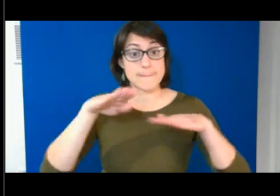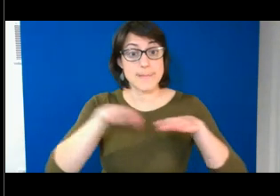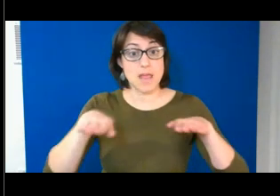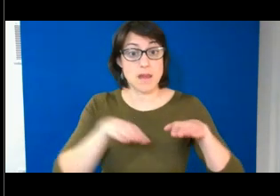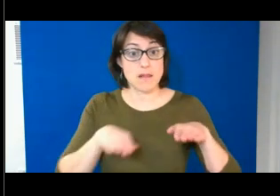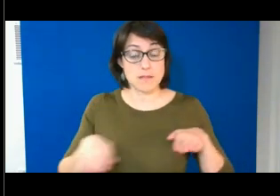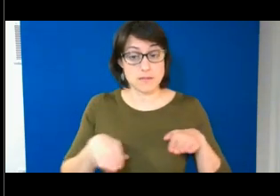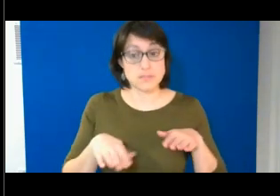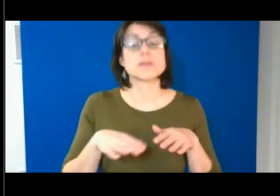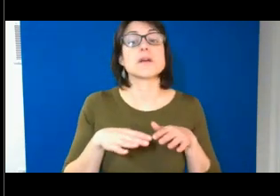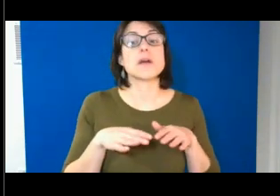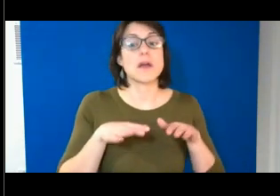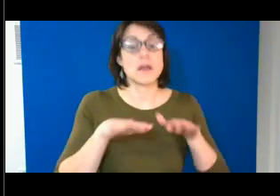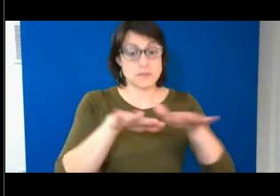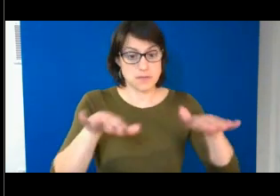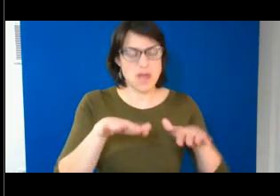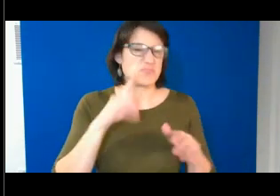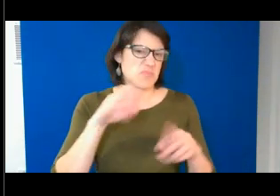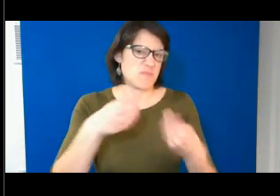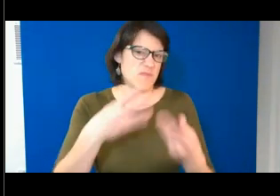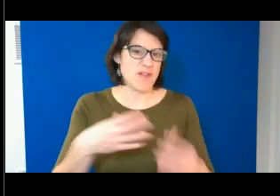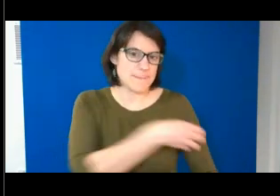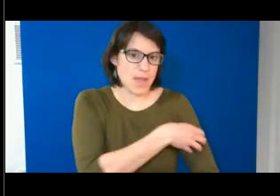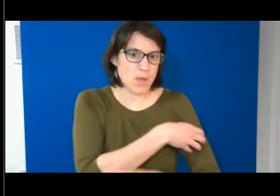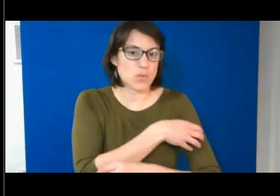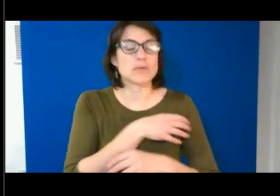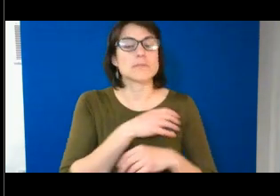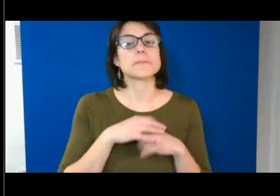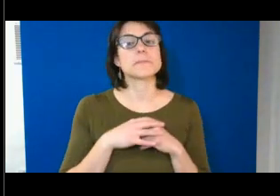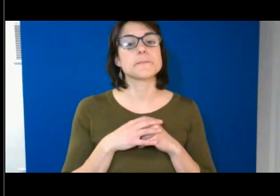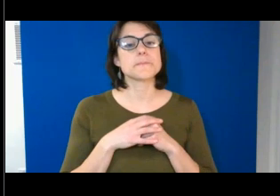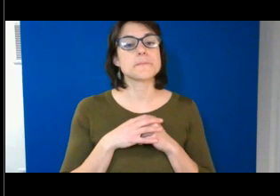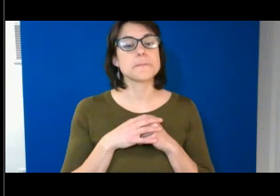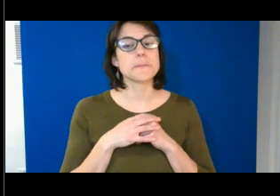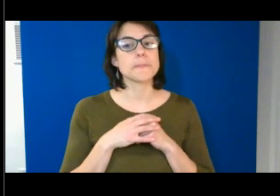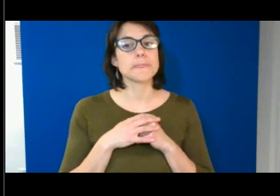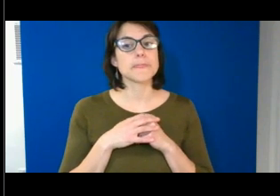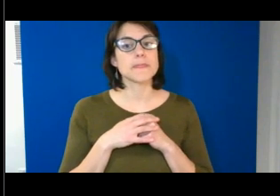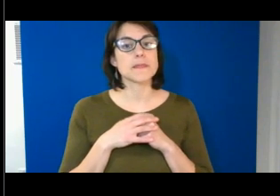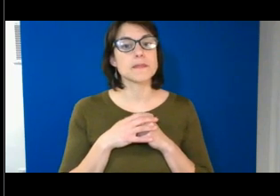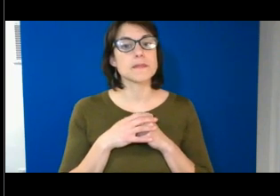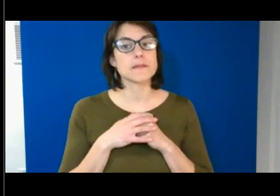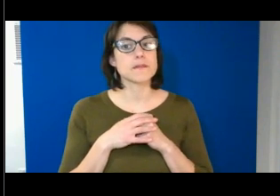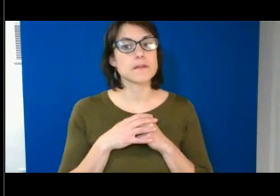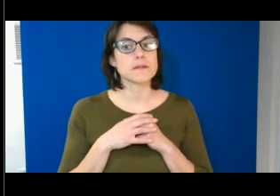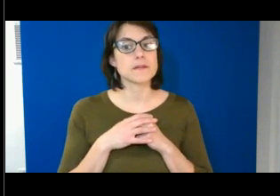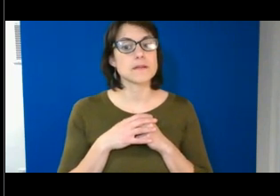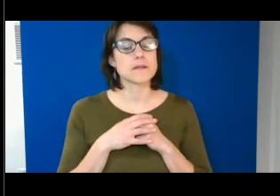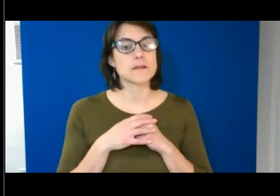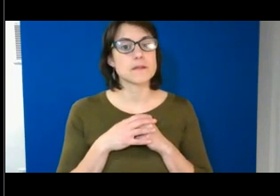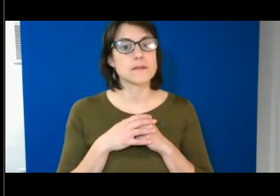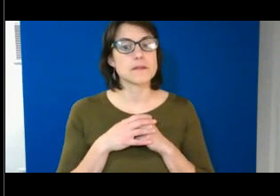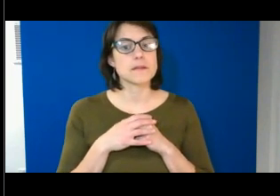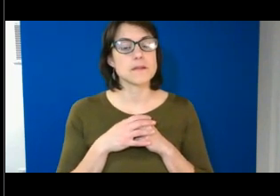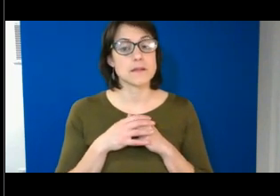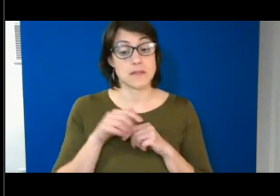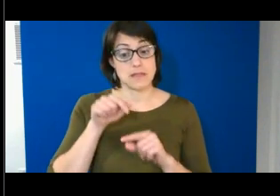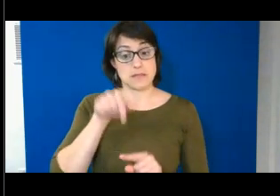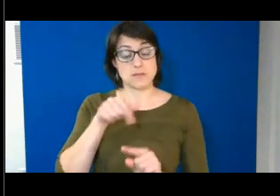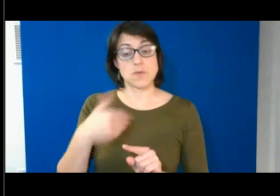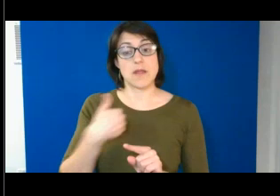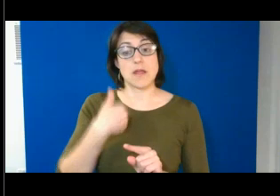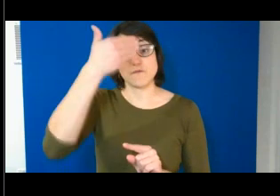the, power being used. And then the one we can do this, we can do is actually, this one have the front